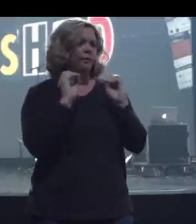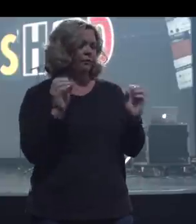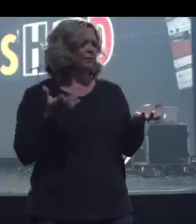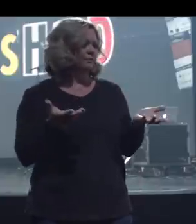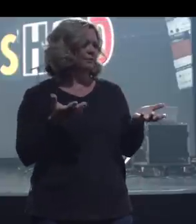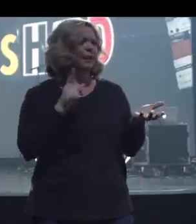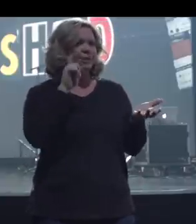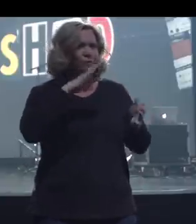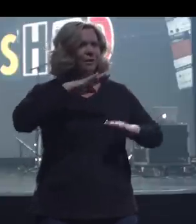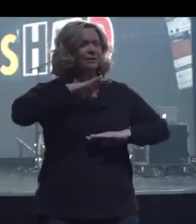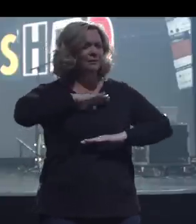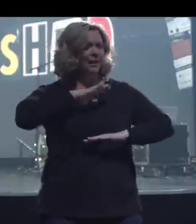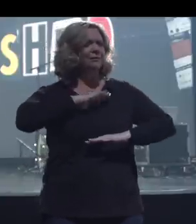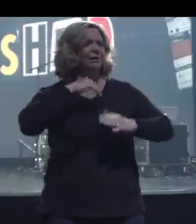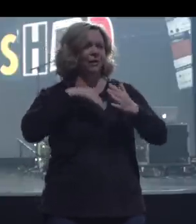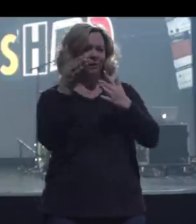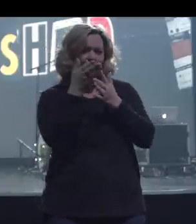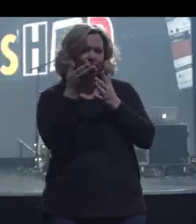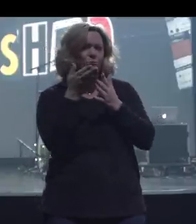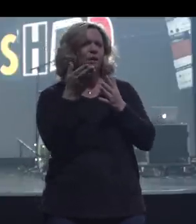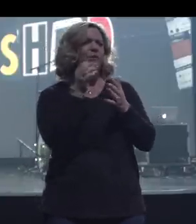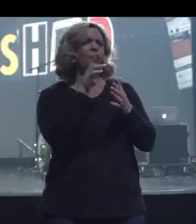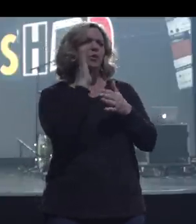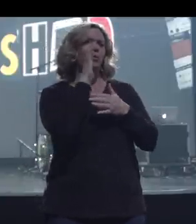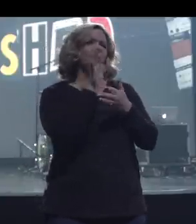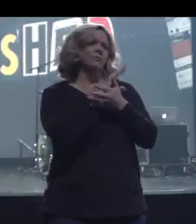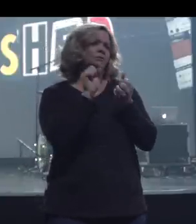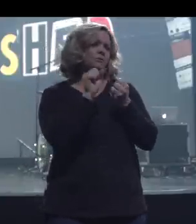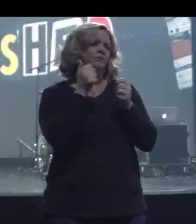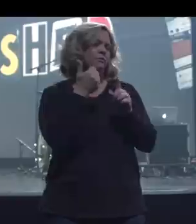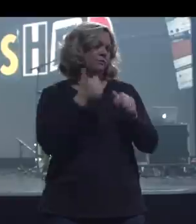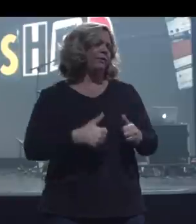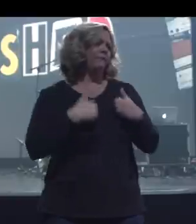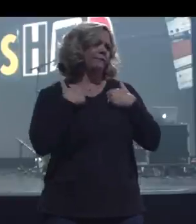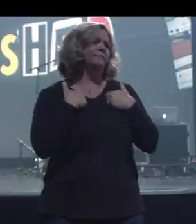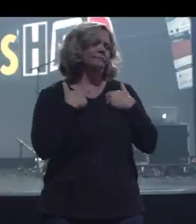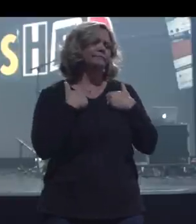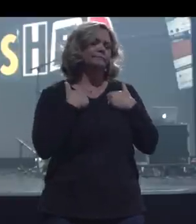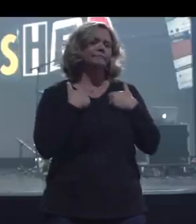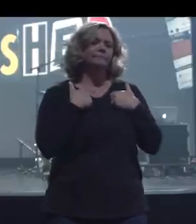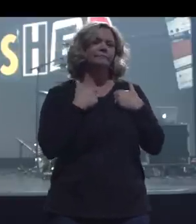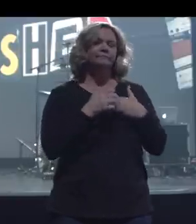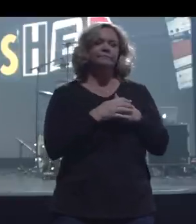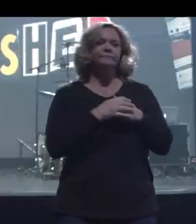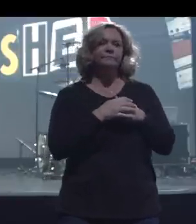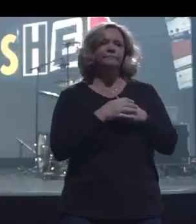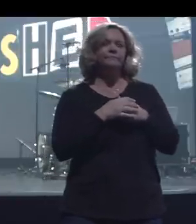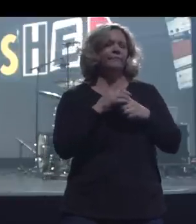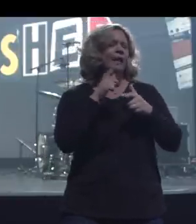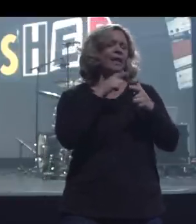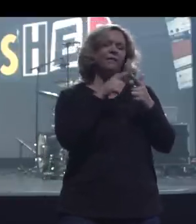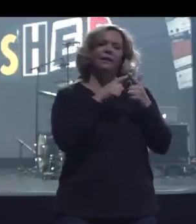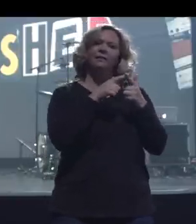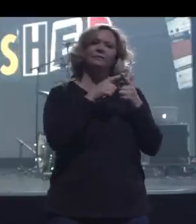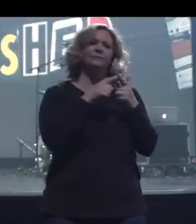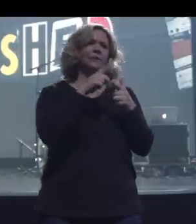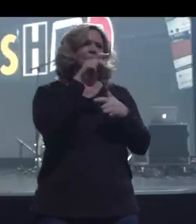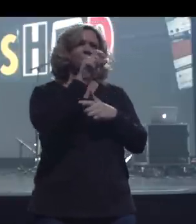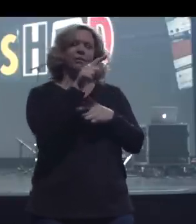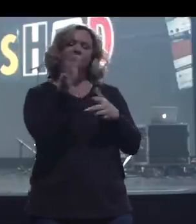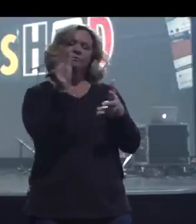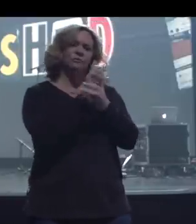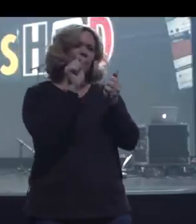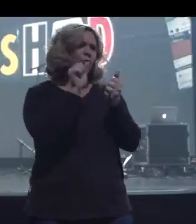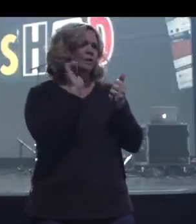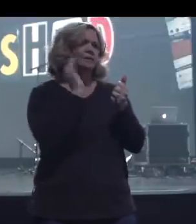to be content in between or you will be destroyed. And then he just destroys our American version of Christianity.